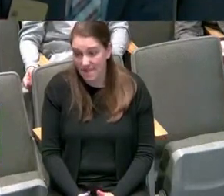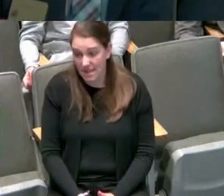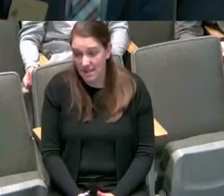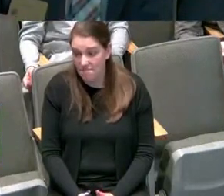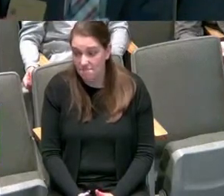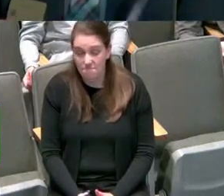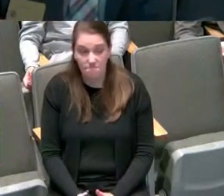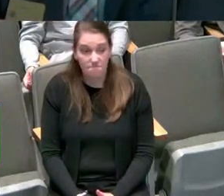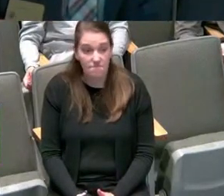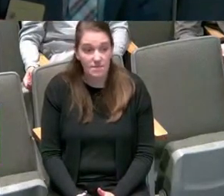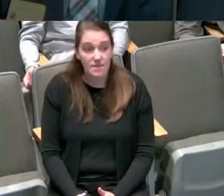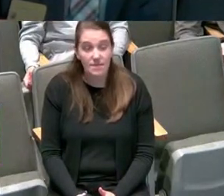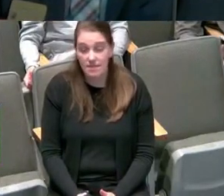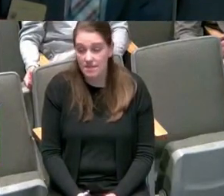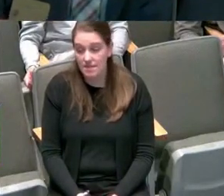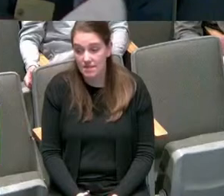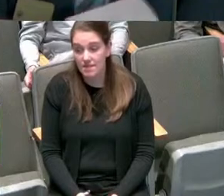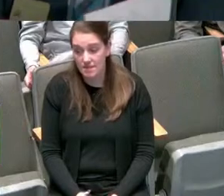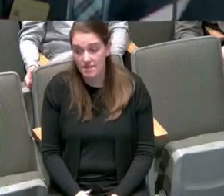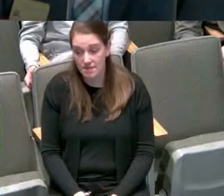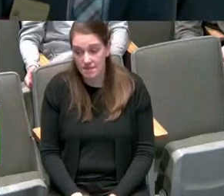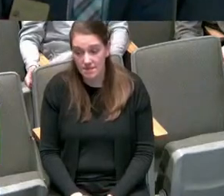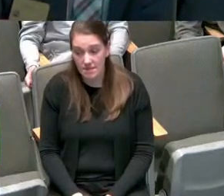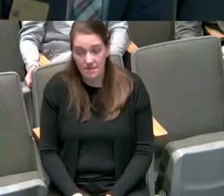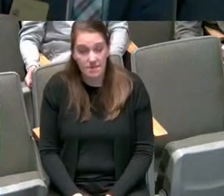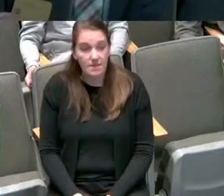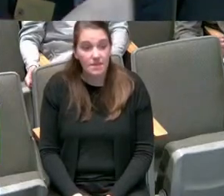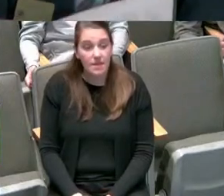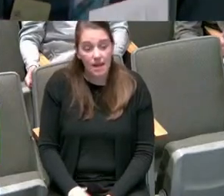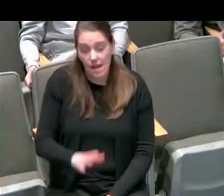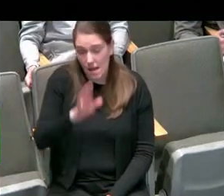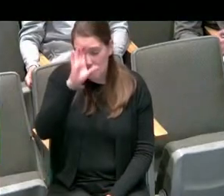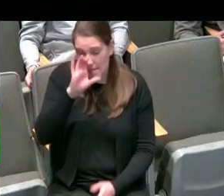I believe this is a motion from the select board